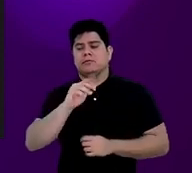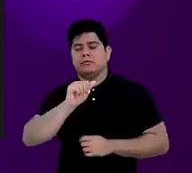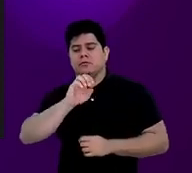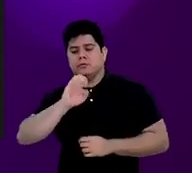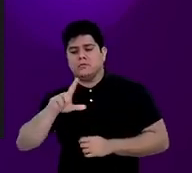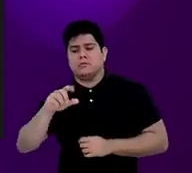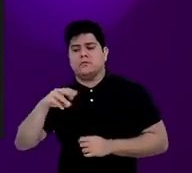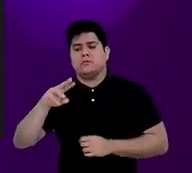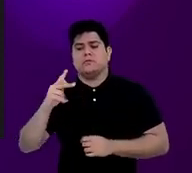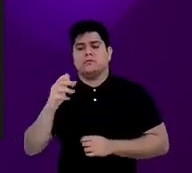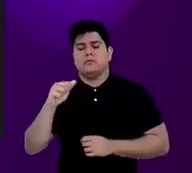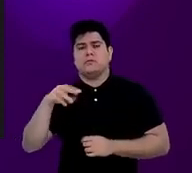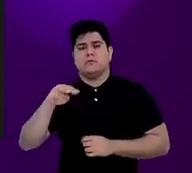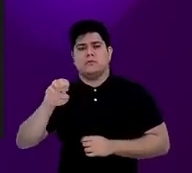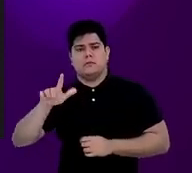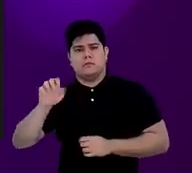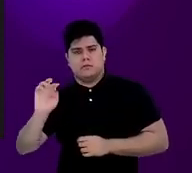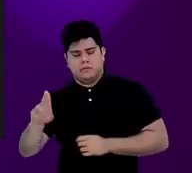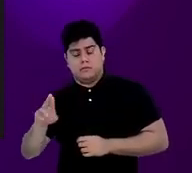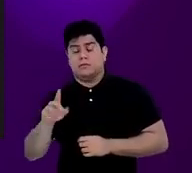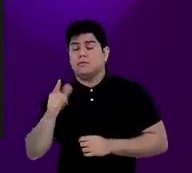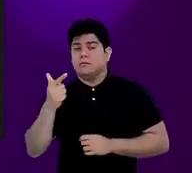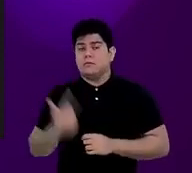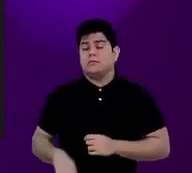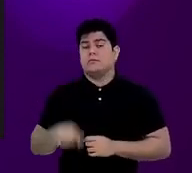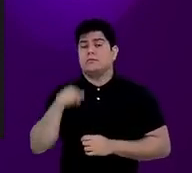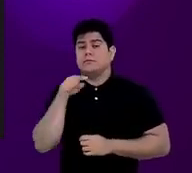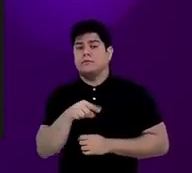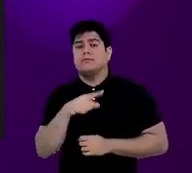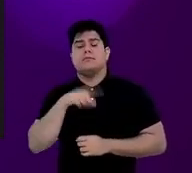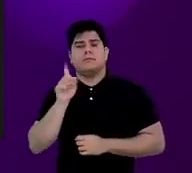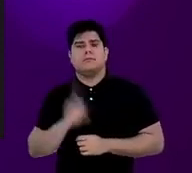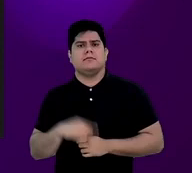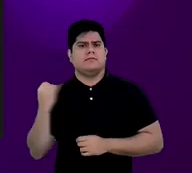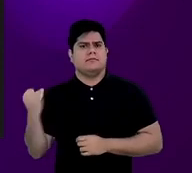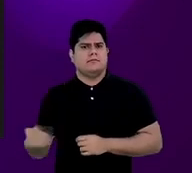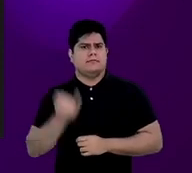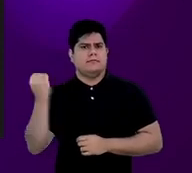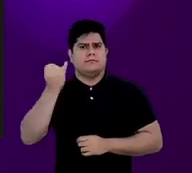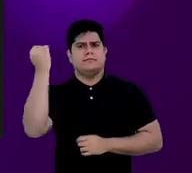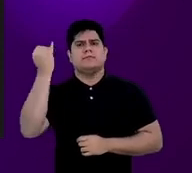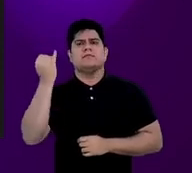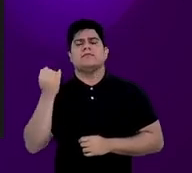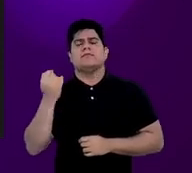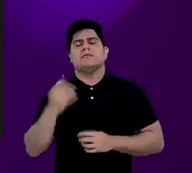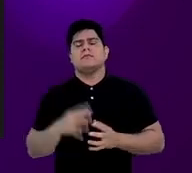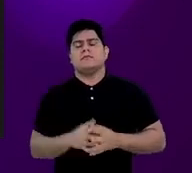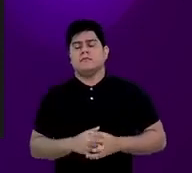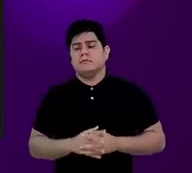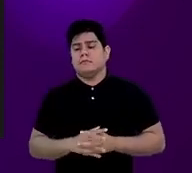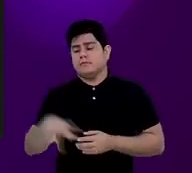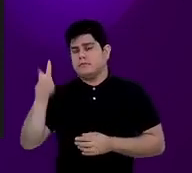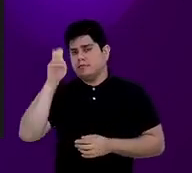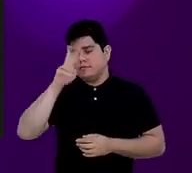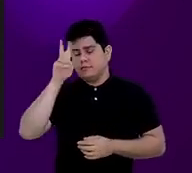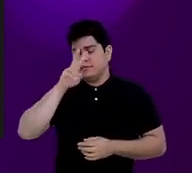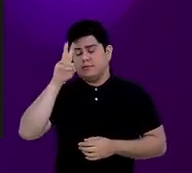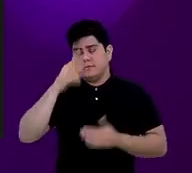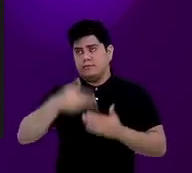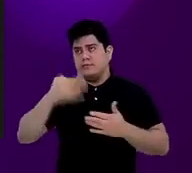besides to be so important for the history of photobiomodulation, he also is very humble